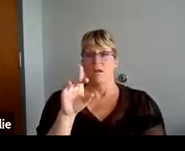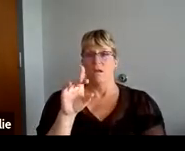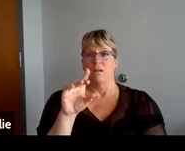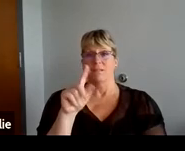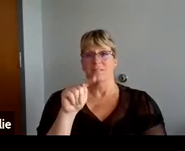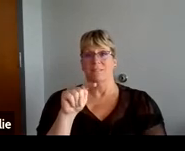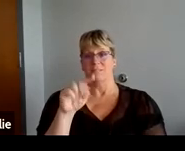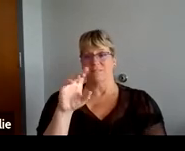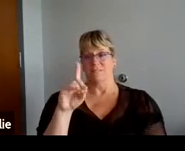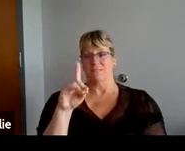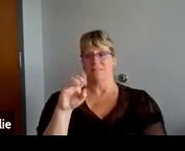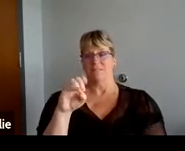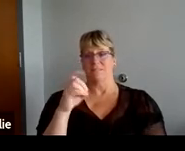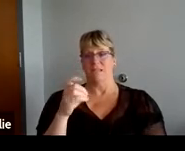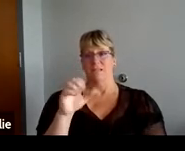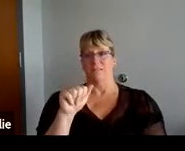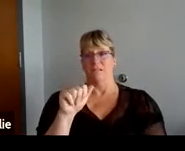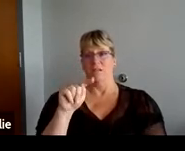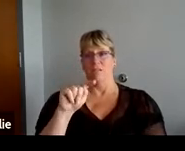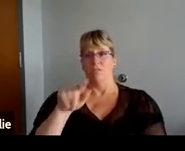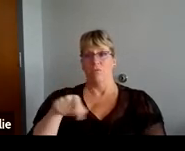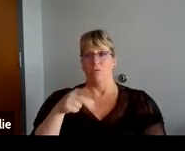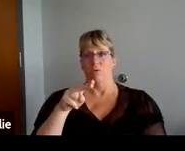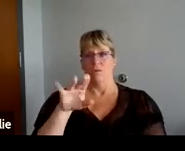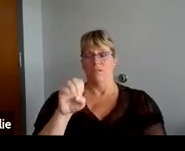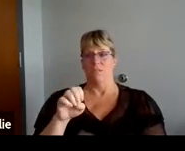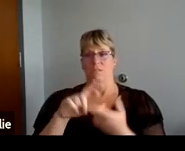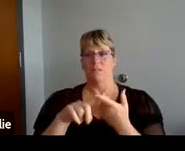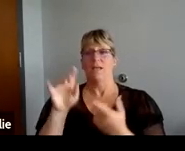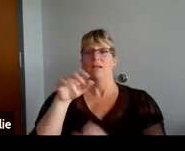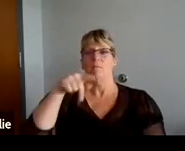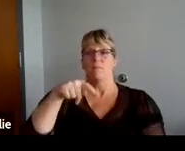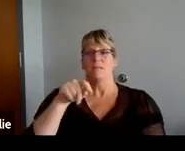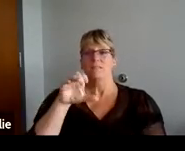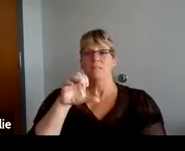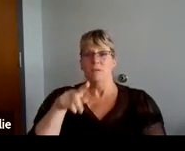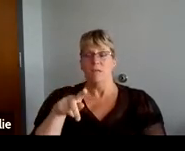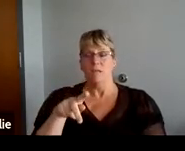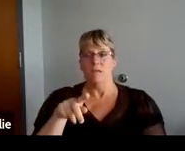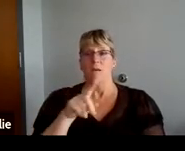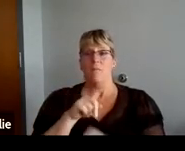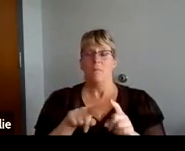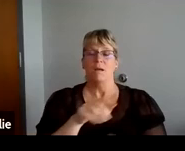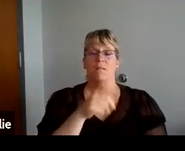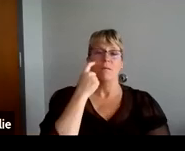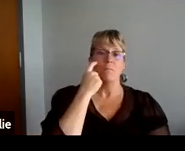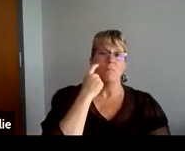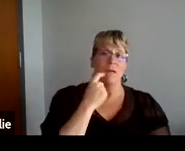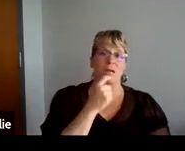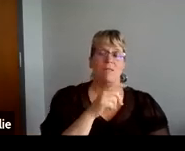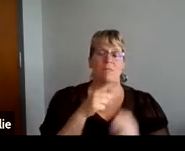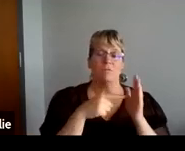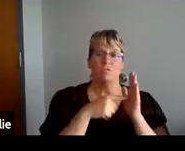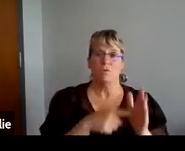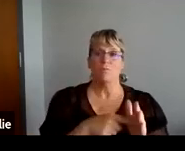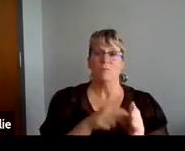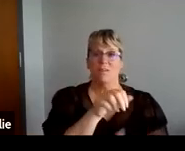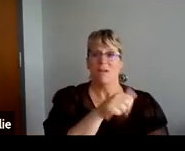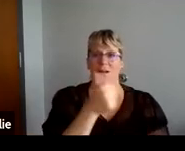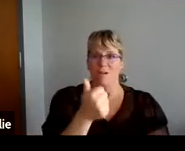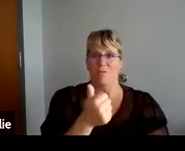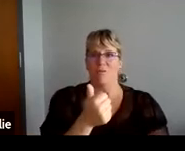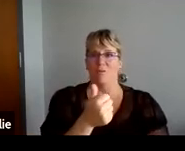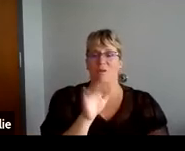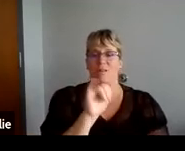as dextromethorphan may show up as PCP, whereas the amphetamines and methamphetamines may show up as the other antihistamines